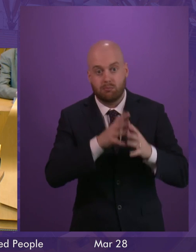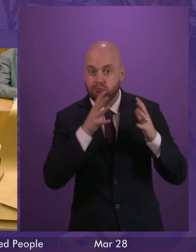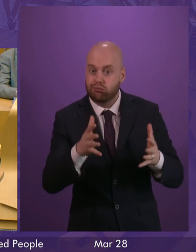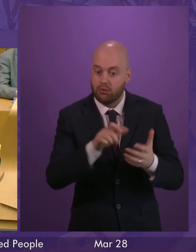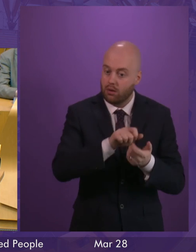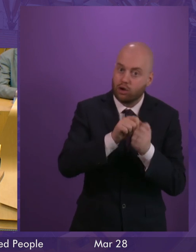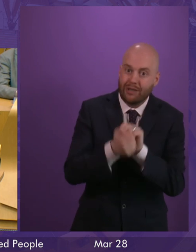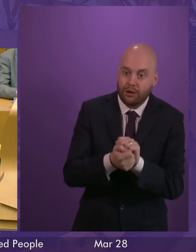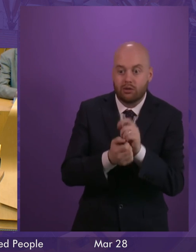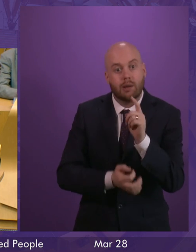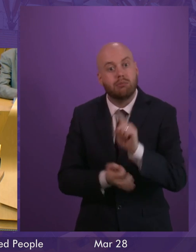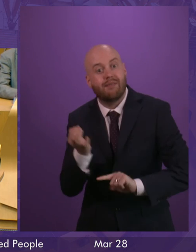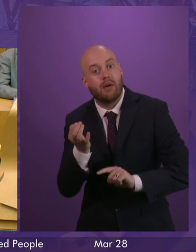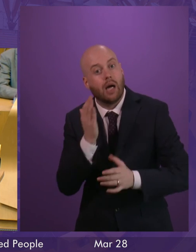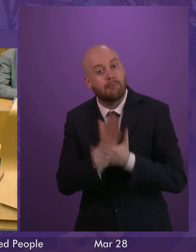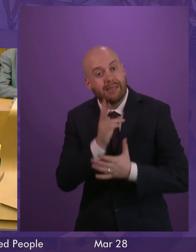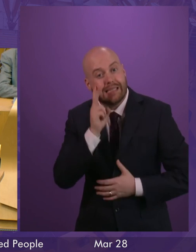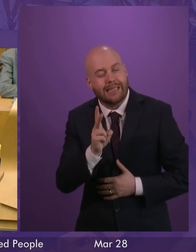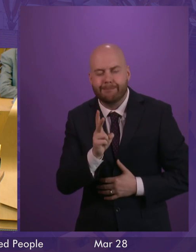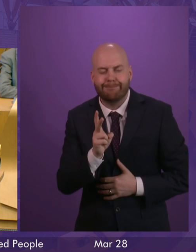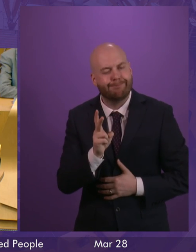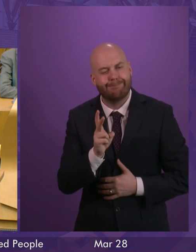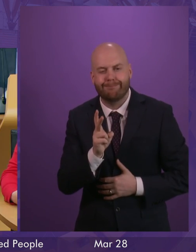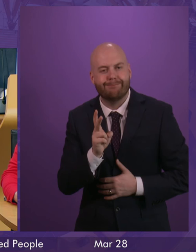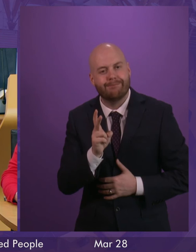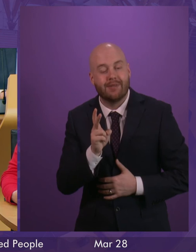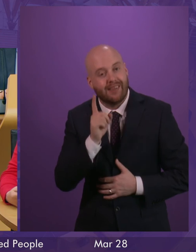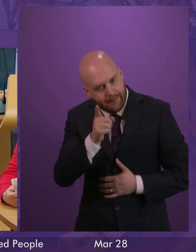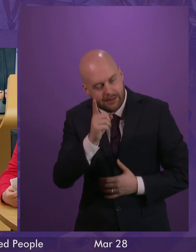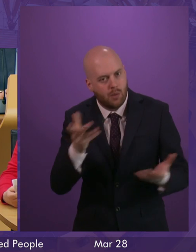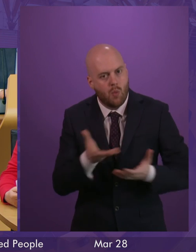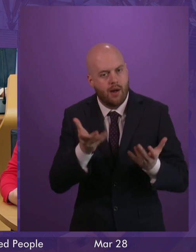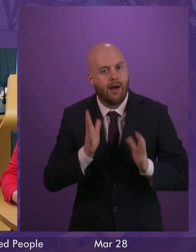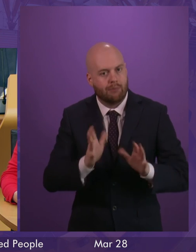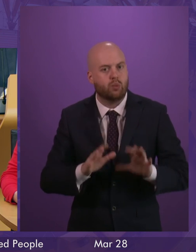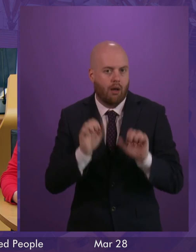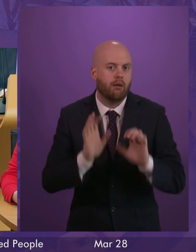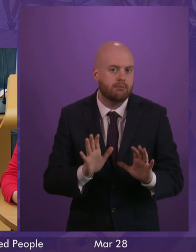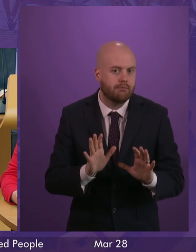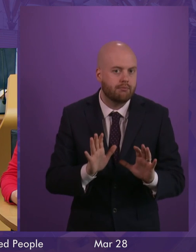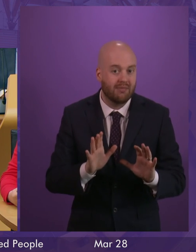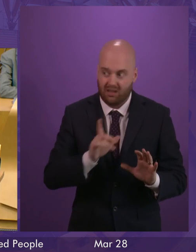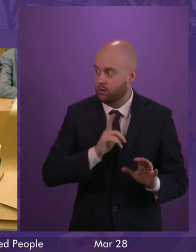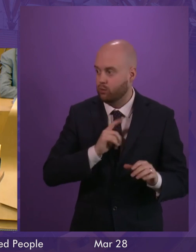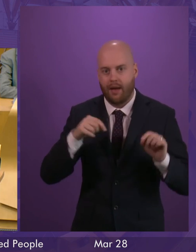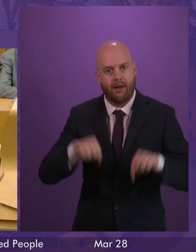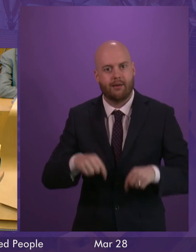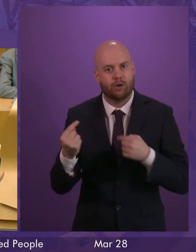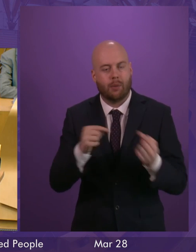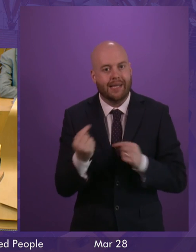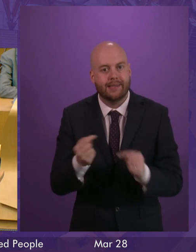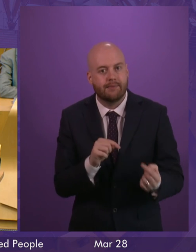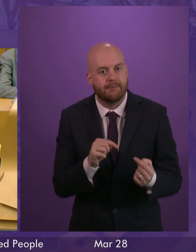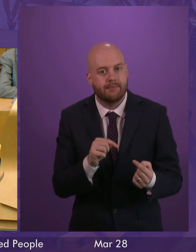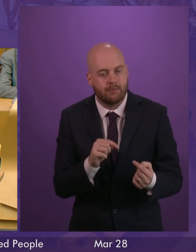in outcomes. And that has to be the starting premise, the reason why we are having this debate this evening. He did talk